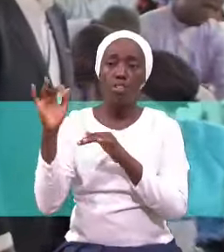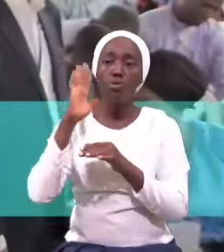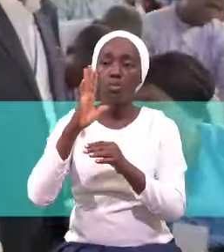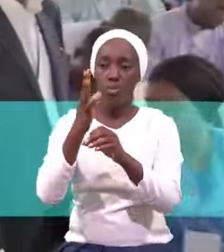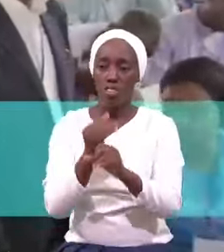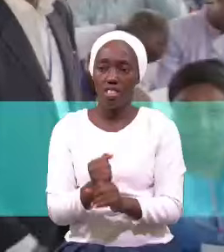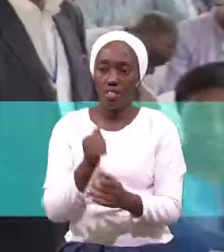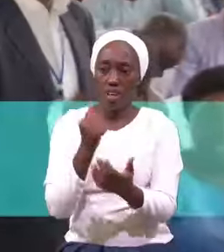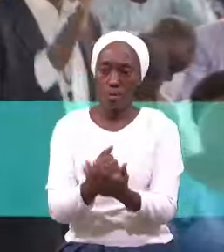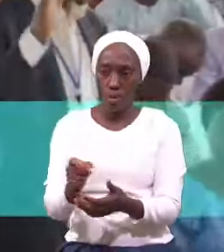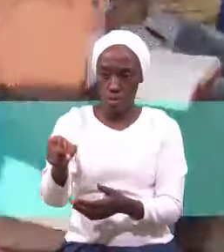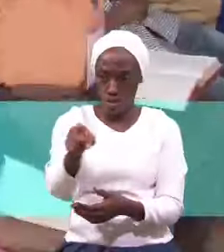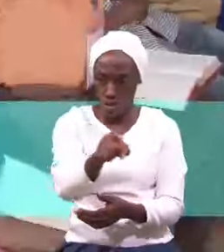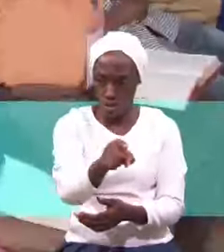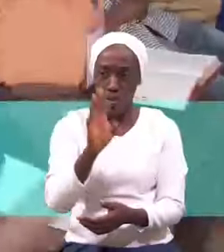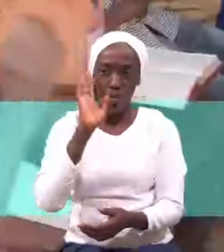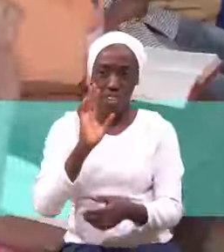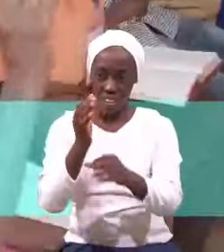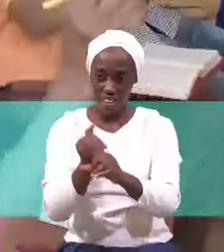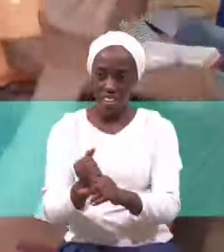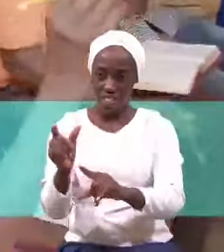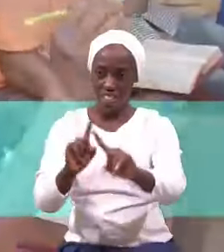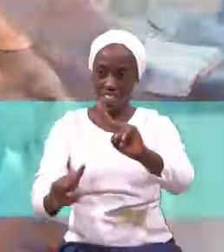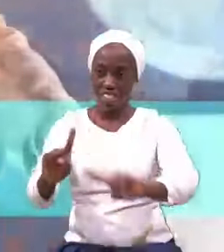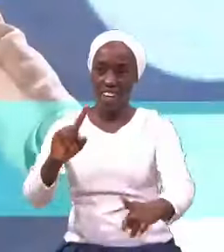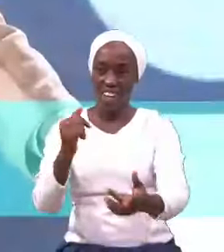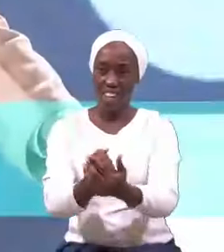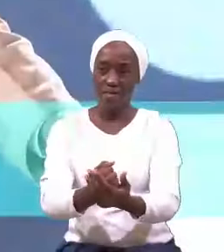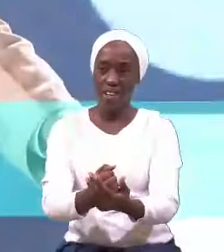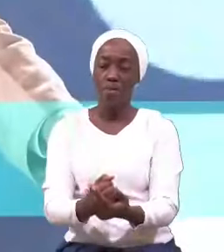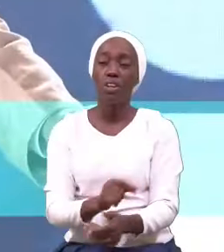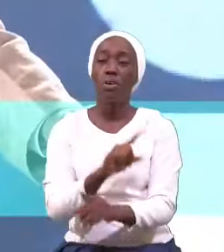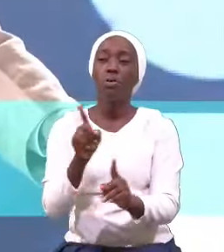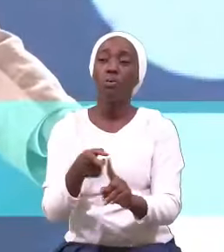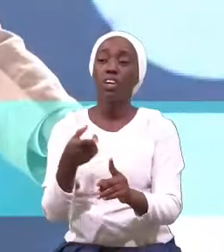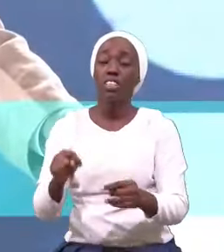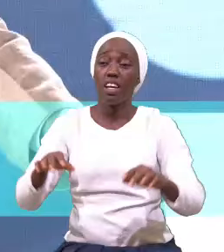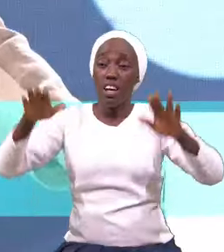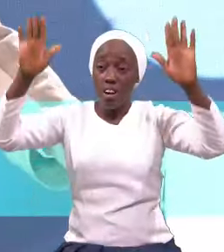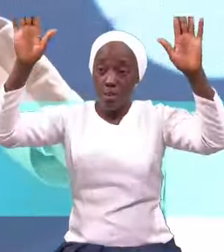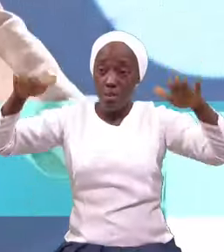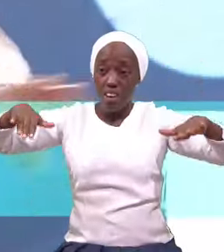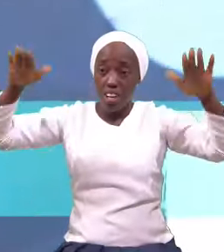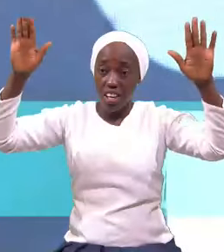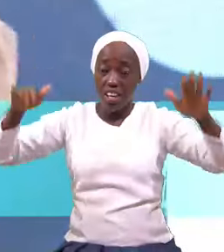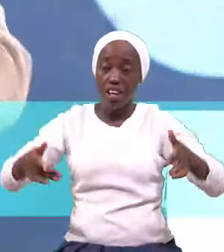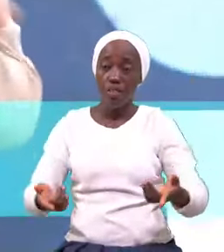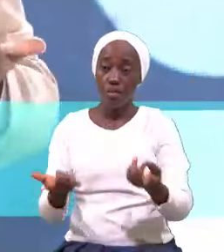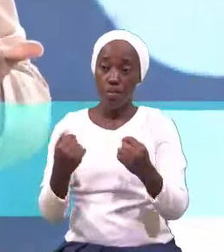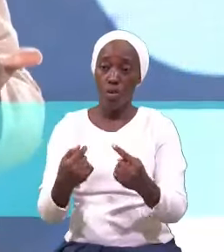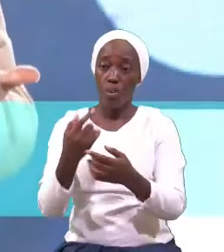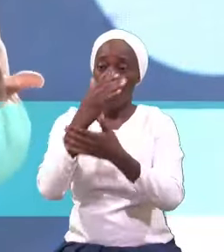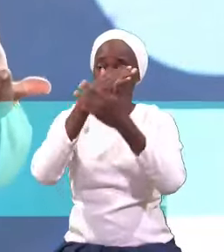You will receive. When the rain comes down from heaven, there's